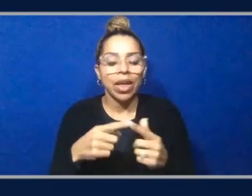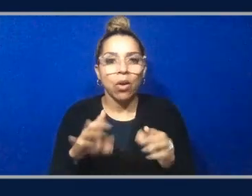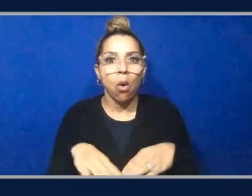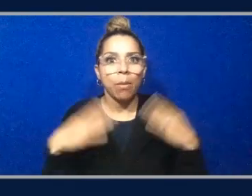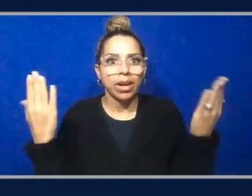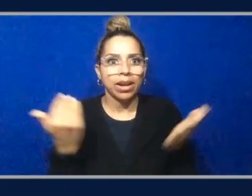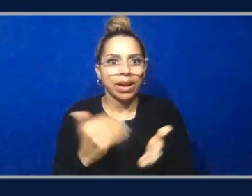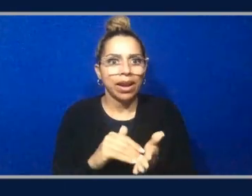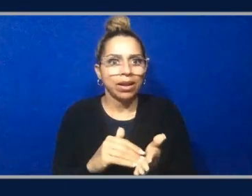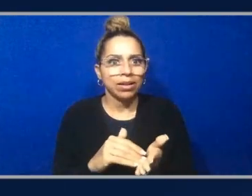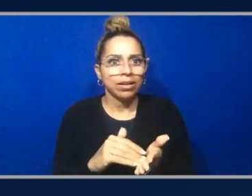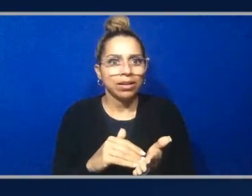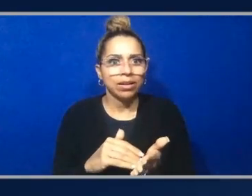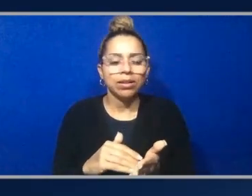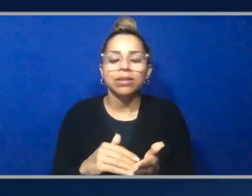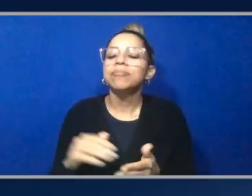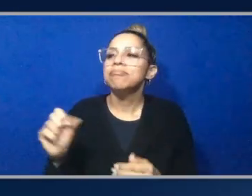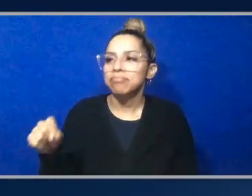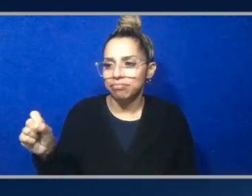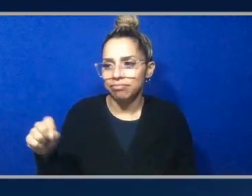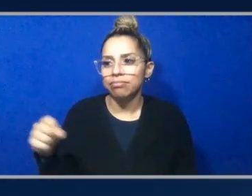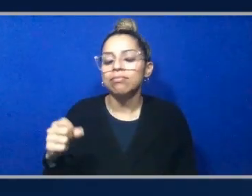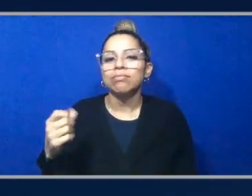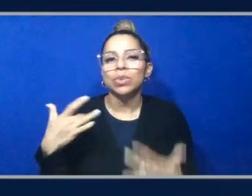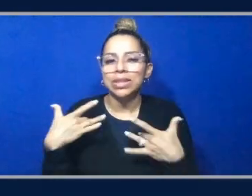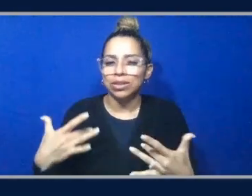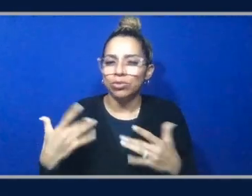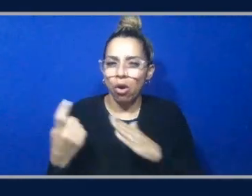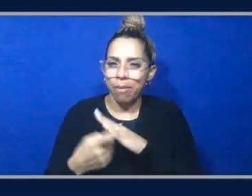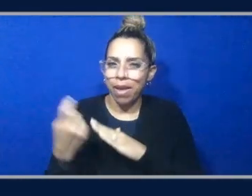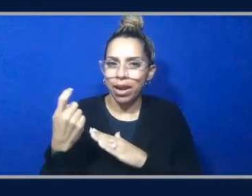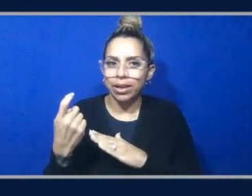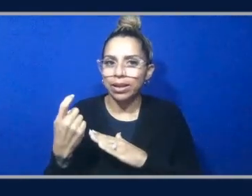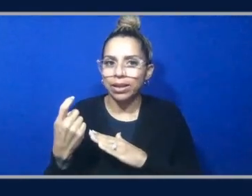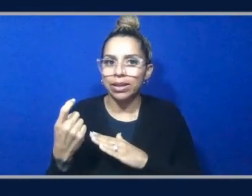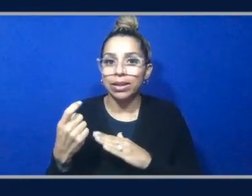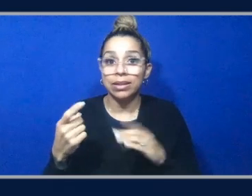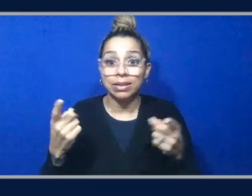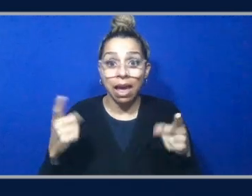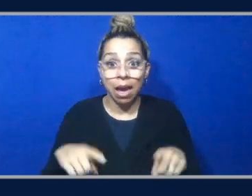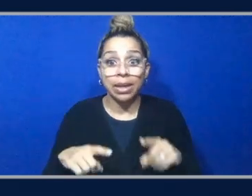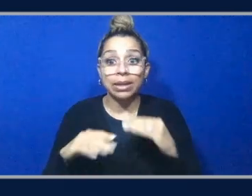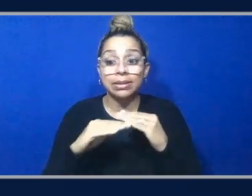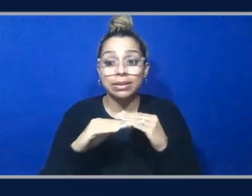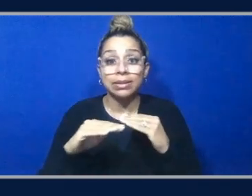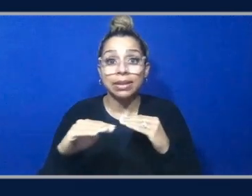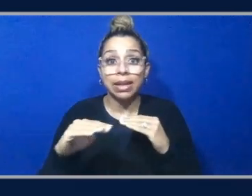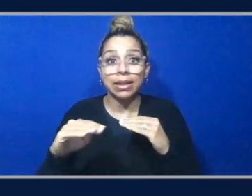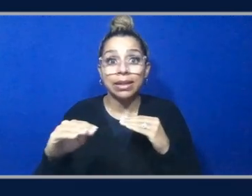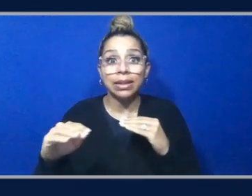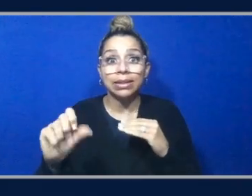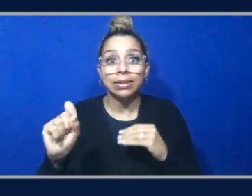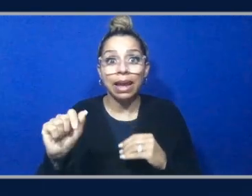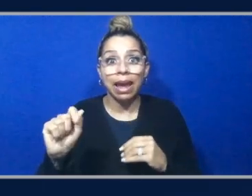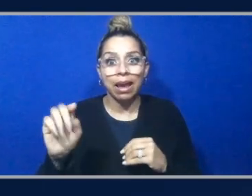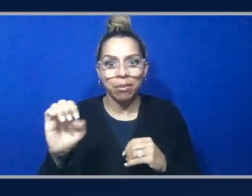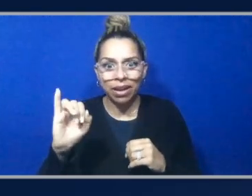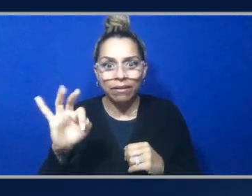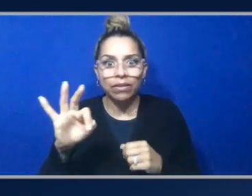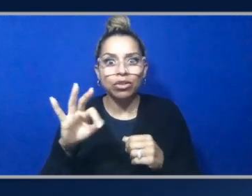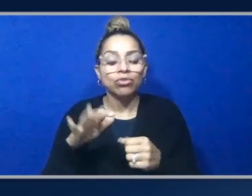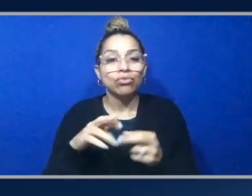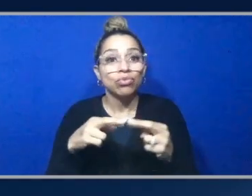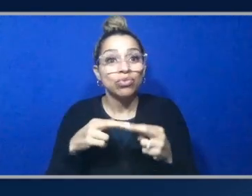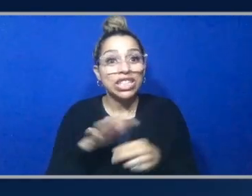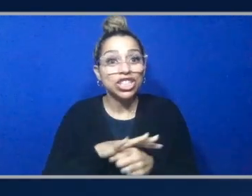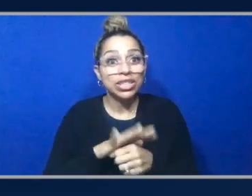so we do that automatically in the background. It's happening in steady state, but also when the region get disconnected and get connected again, we also